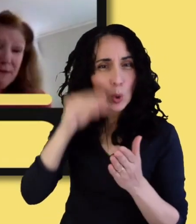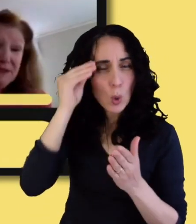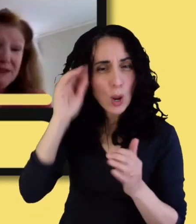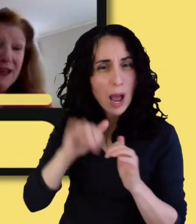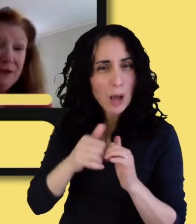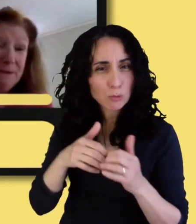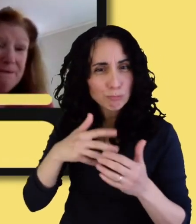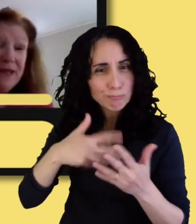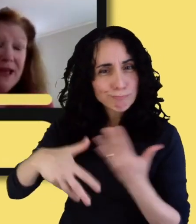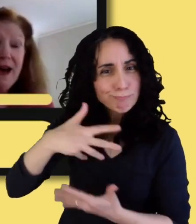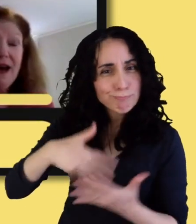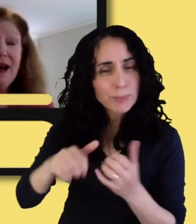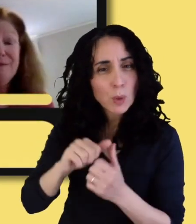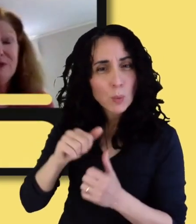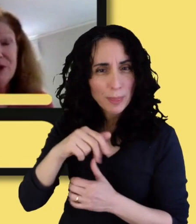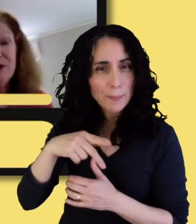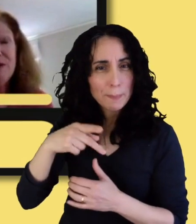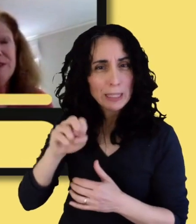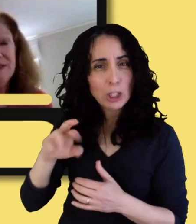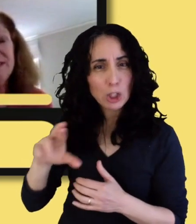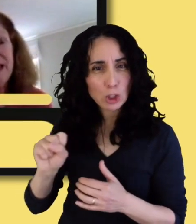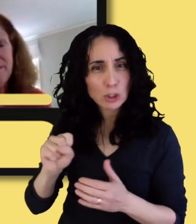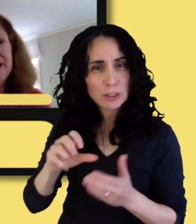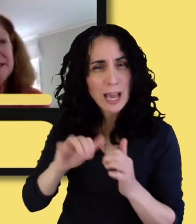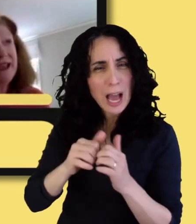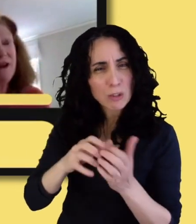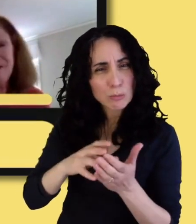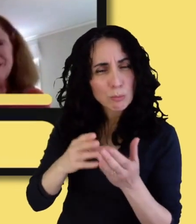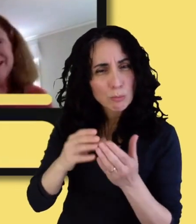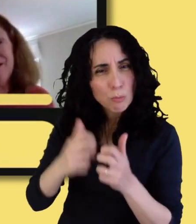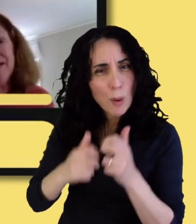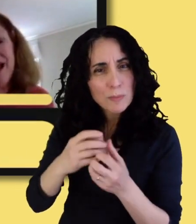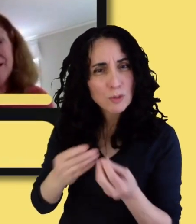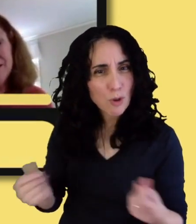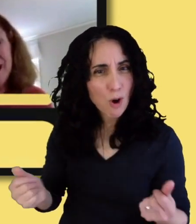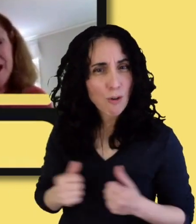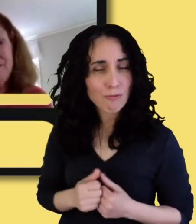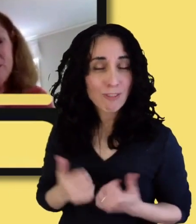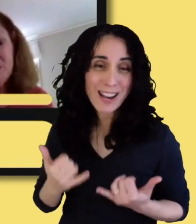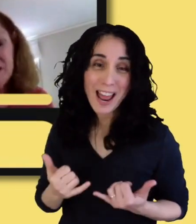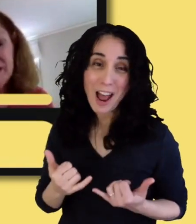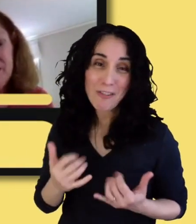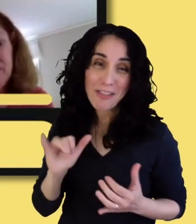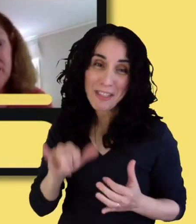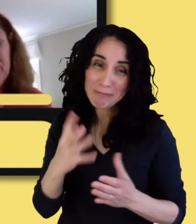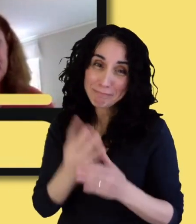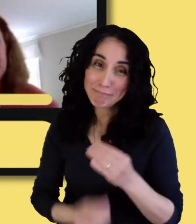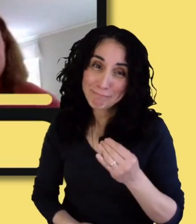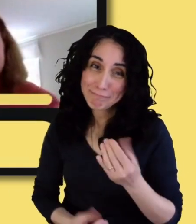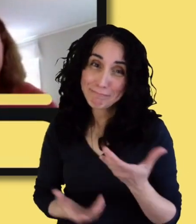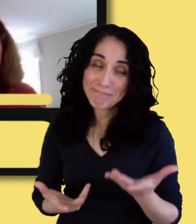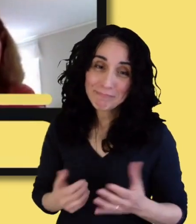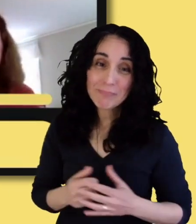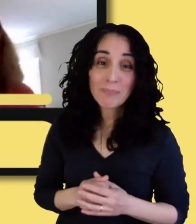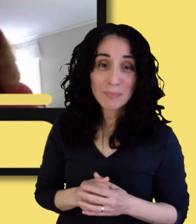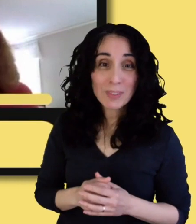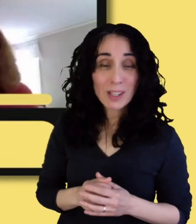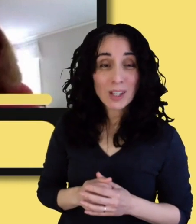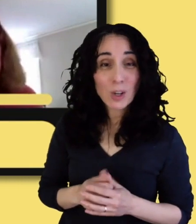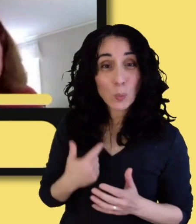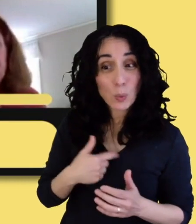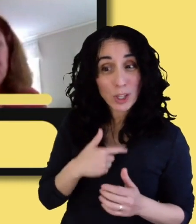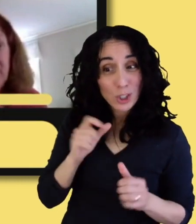through problems together. So that piece, they are missing out on that. Fortunately, we were able to get through to